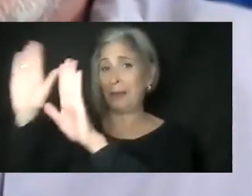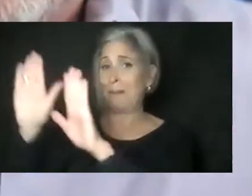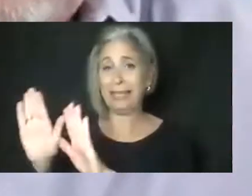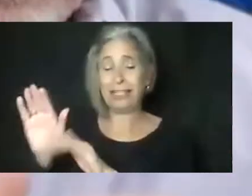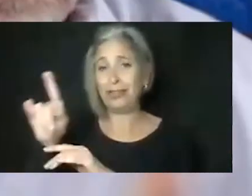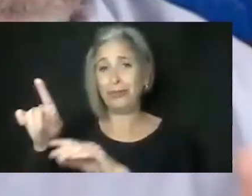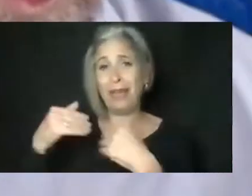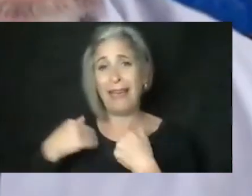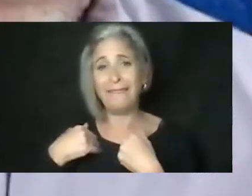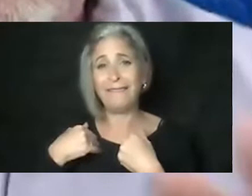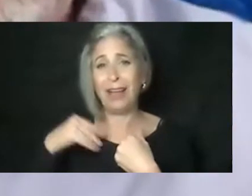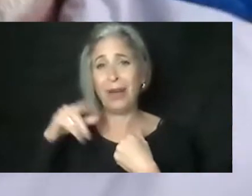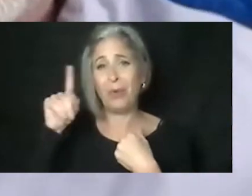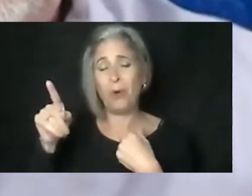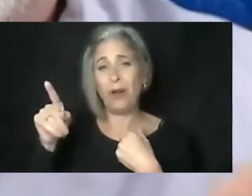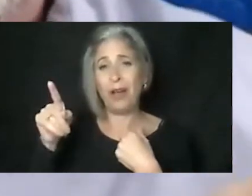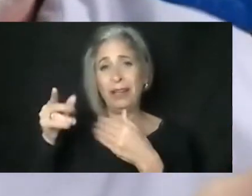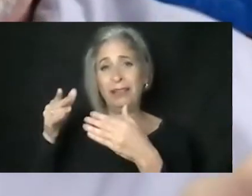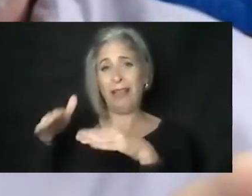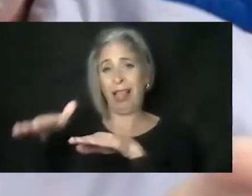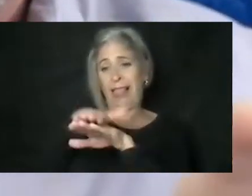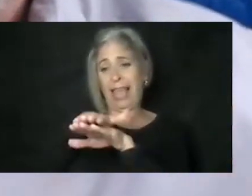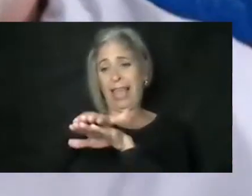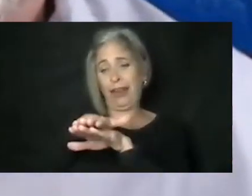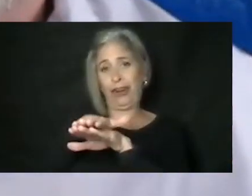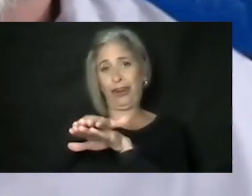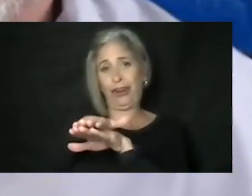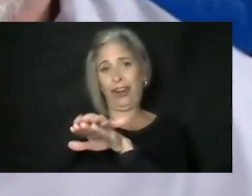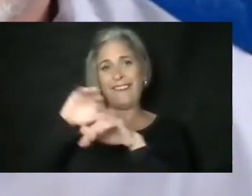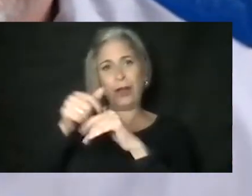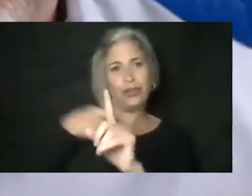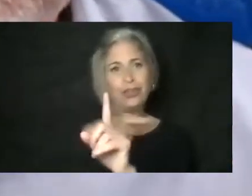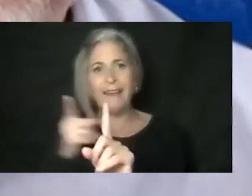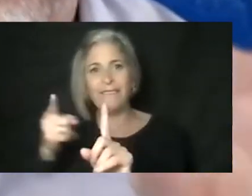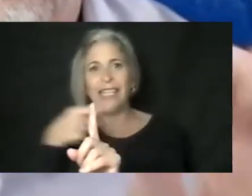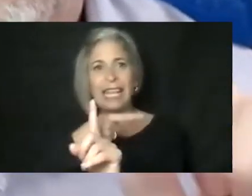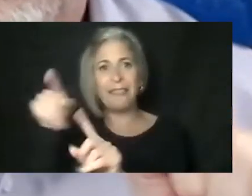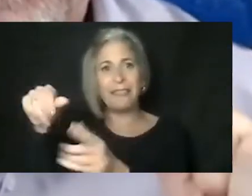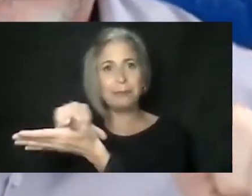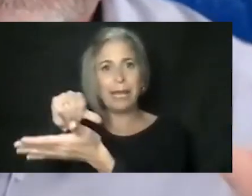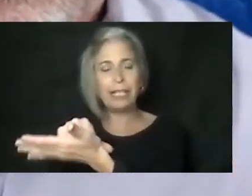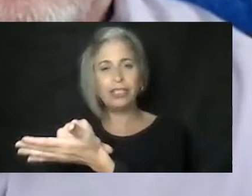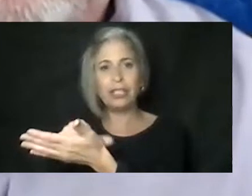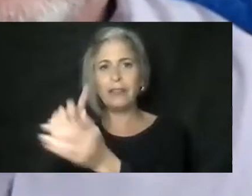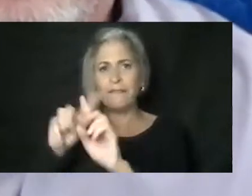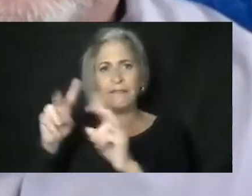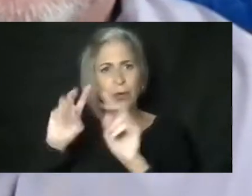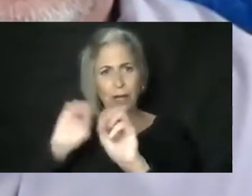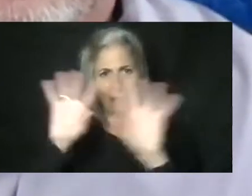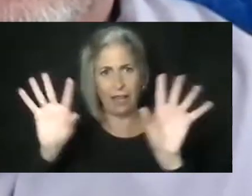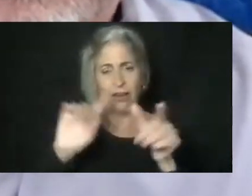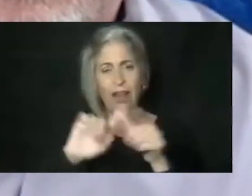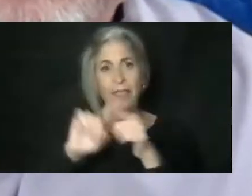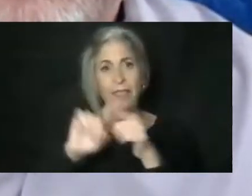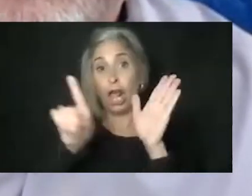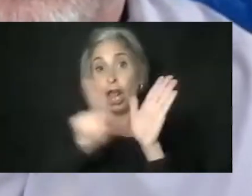you've got, on one hand, you've got one layer of how you're navigating this page, and it's a really straightforward page. And then you've got these little